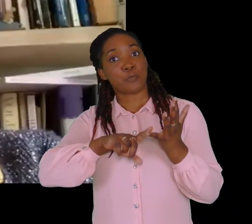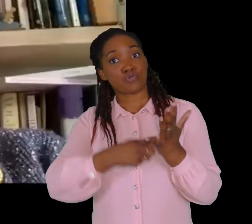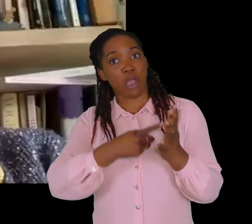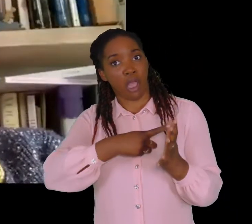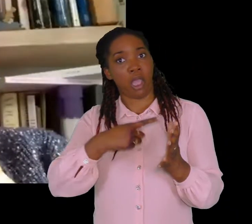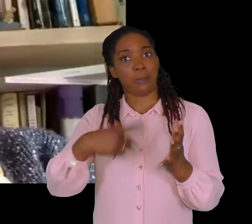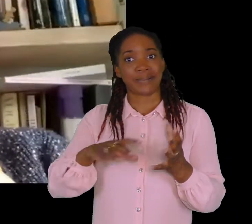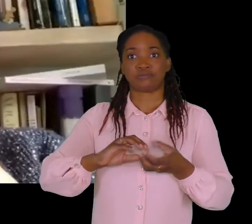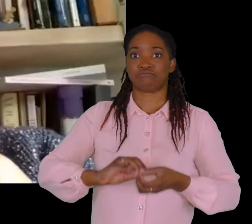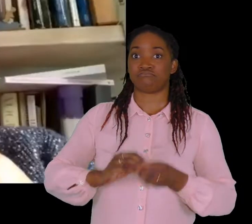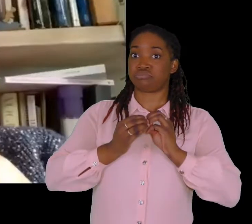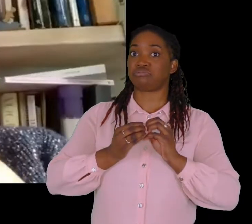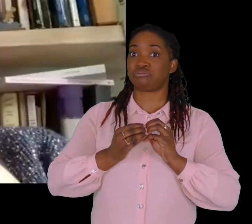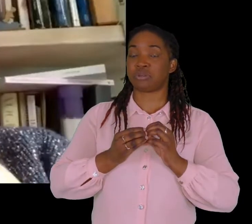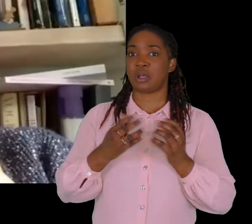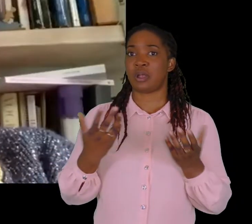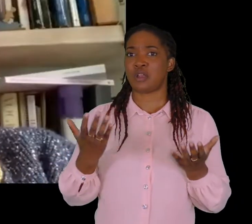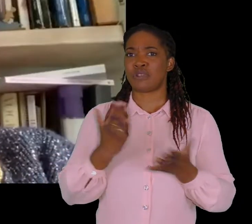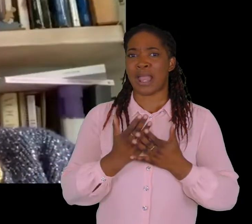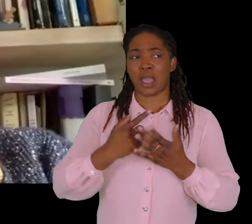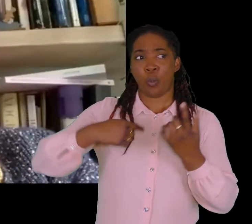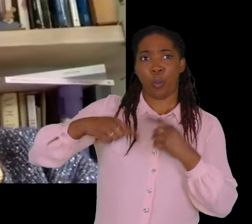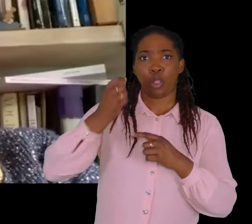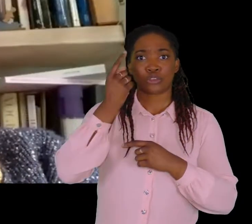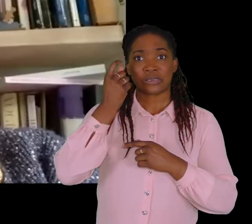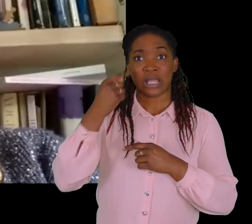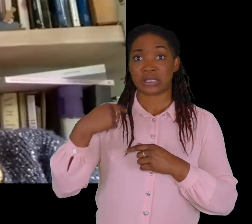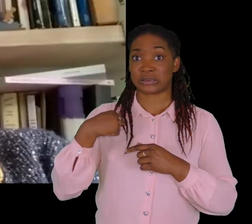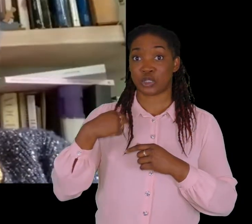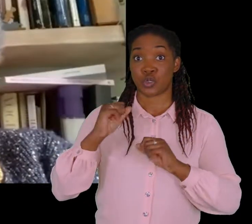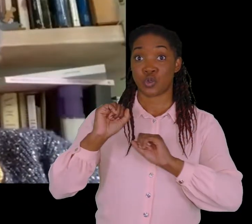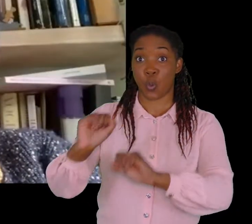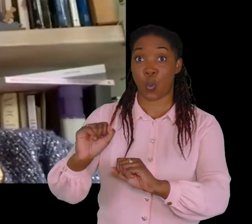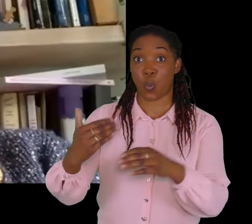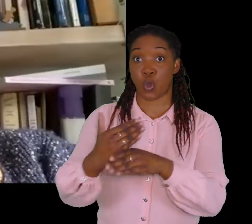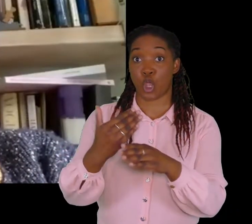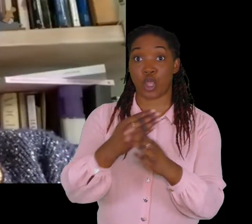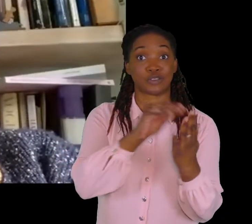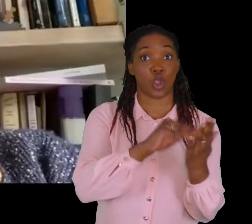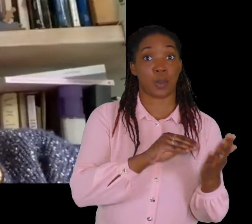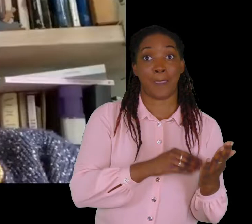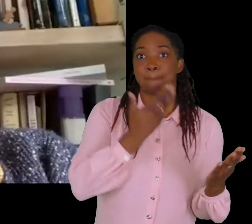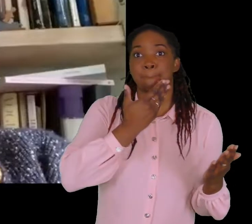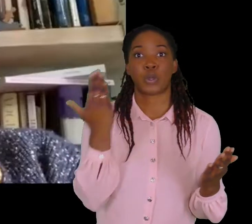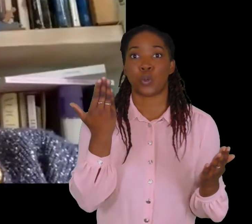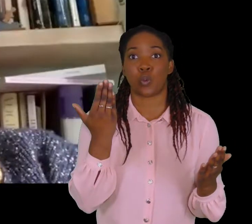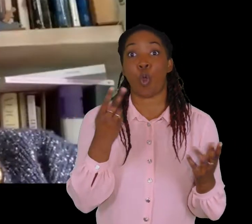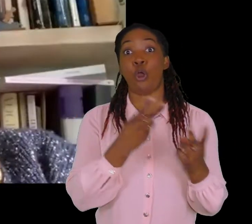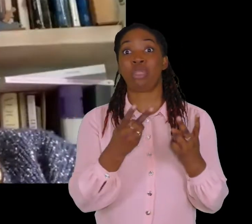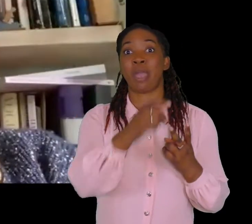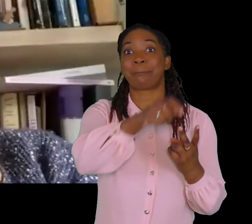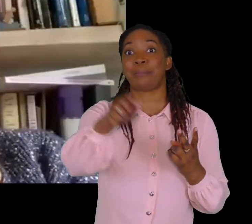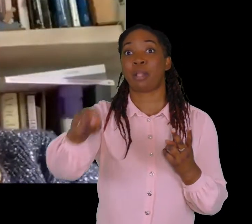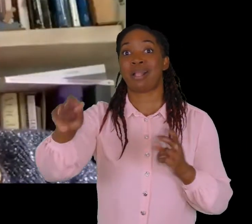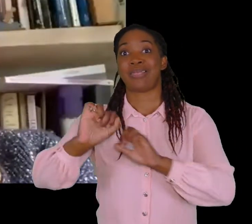created. There was also a great understanding that if you did not document yourself and document the work